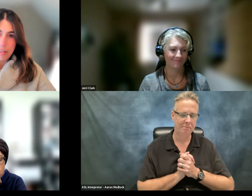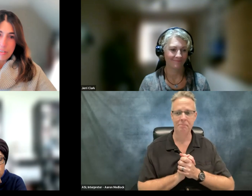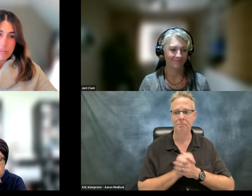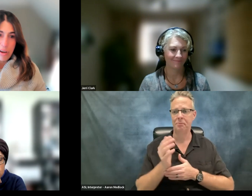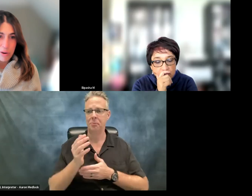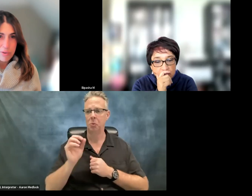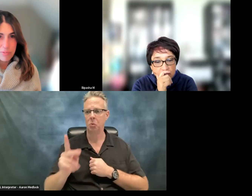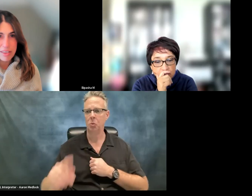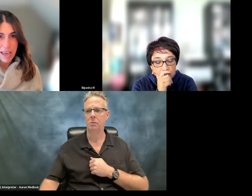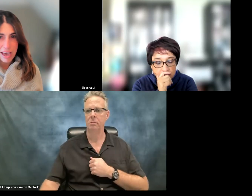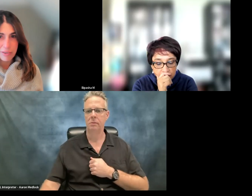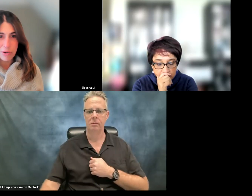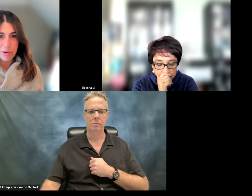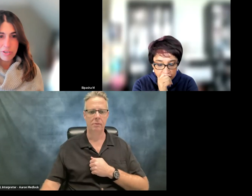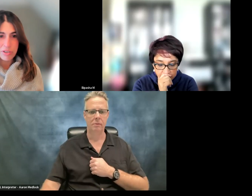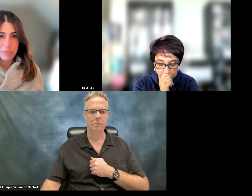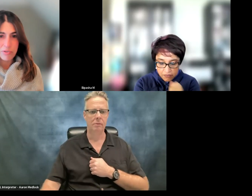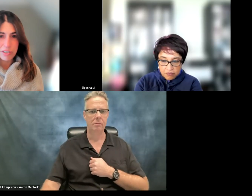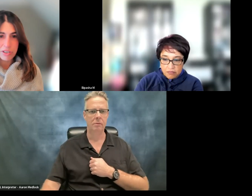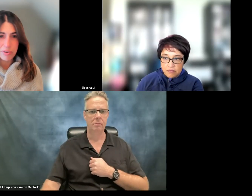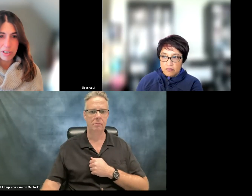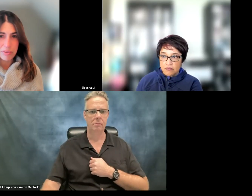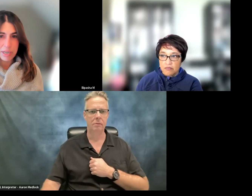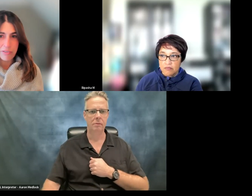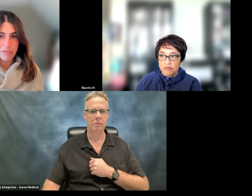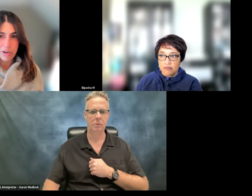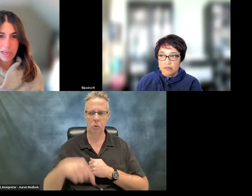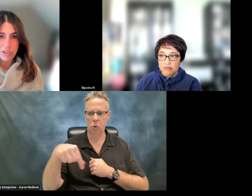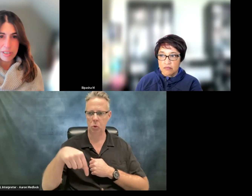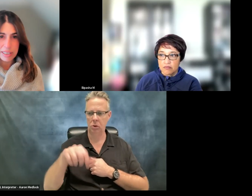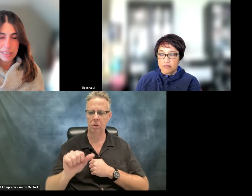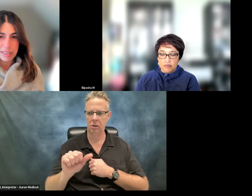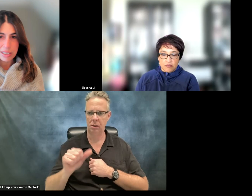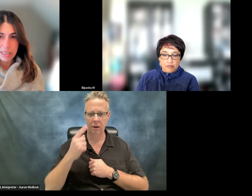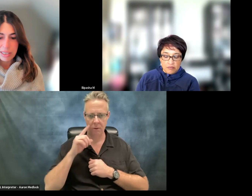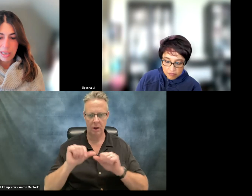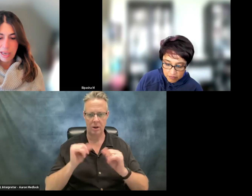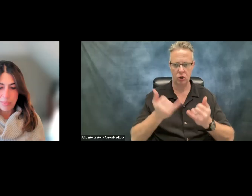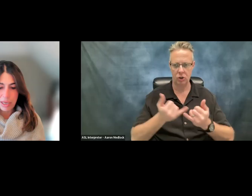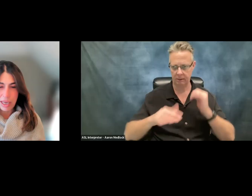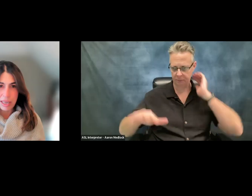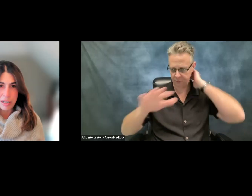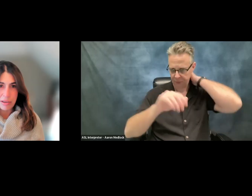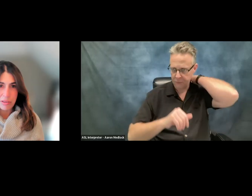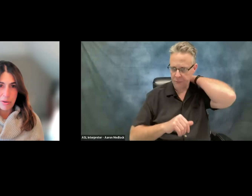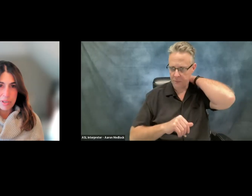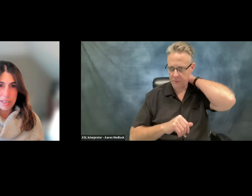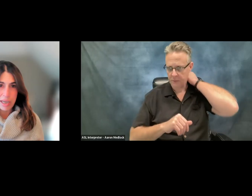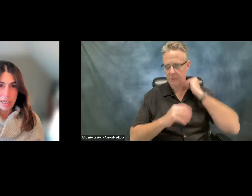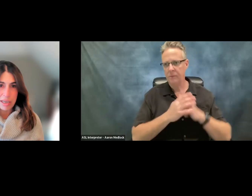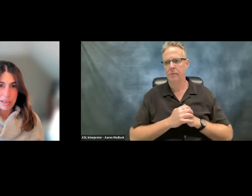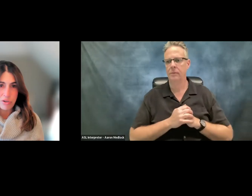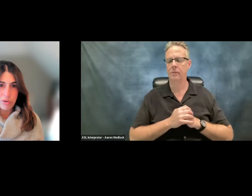Okay, so with that, we're going to move into our Q&A for agencies. Again, there